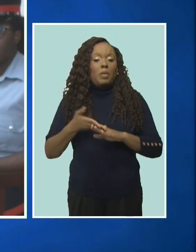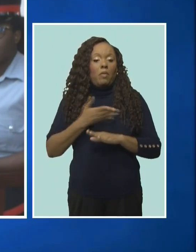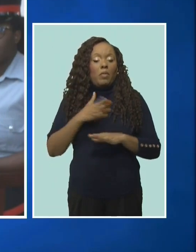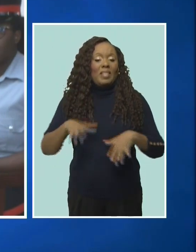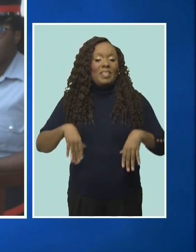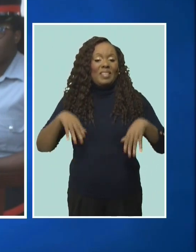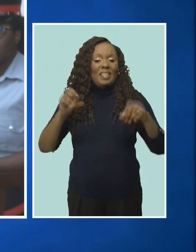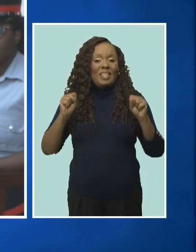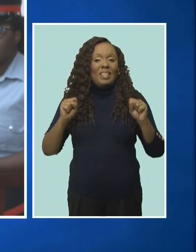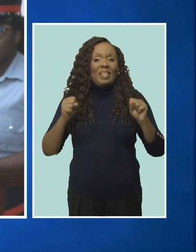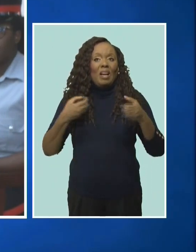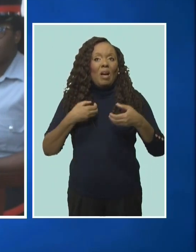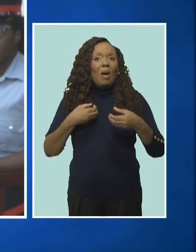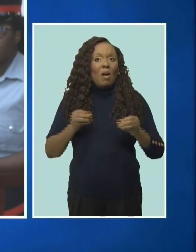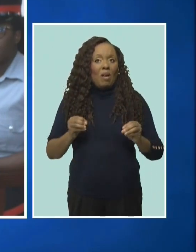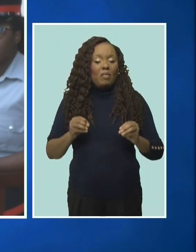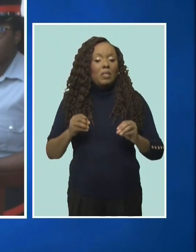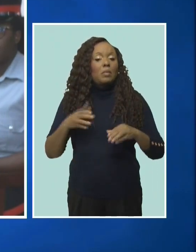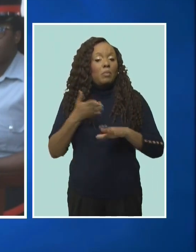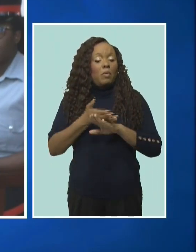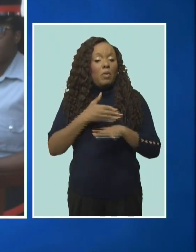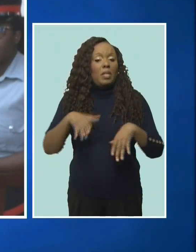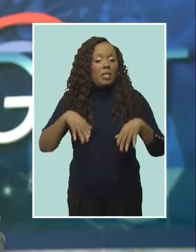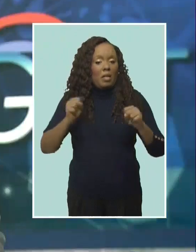office, $464.8 million.